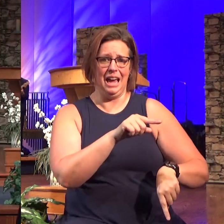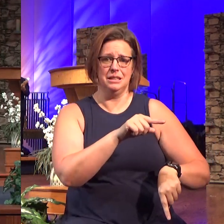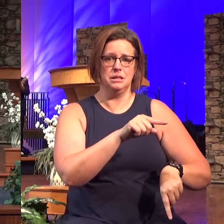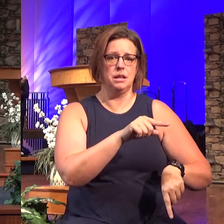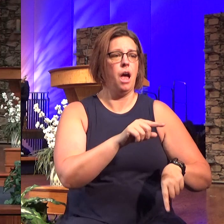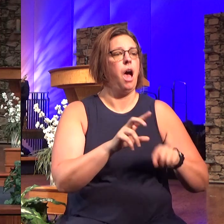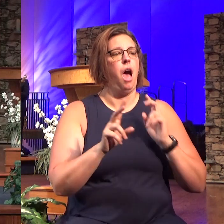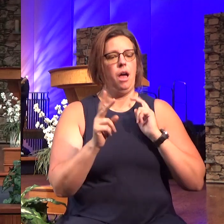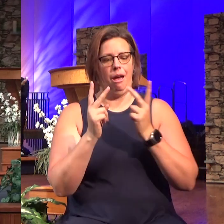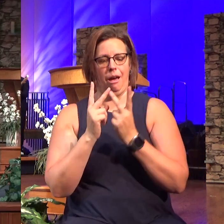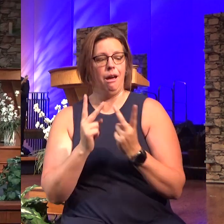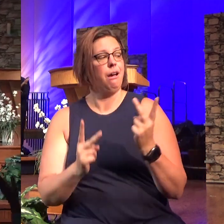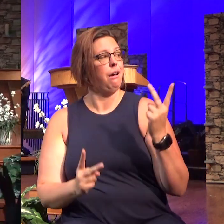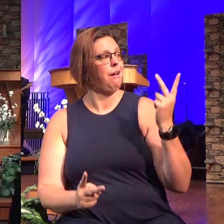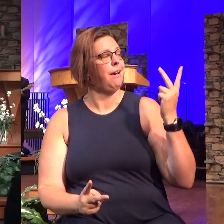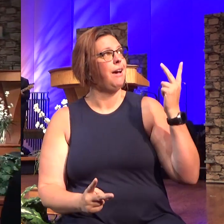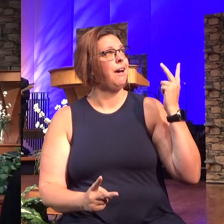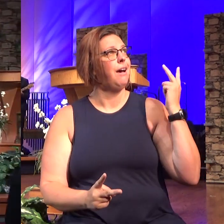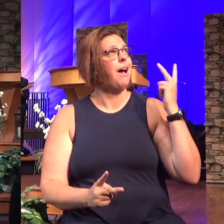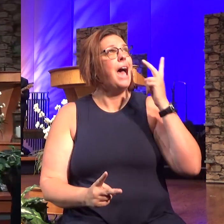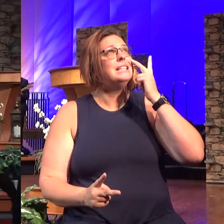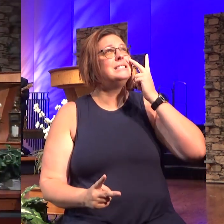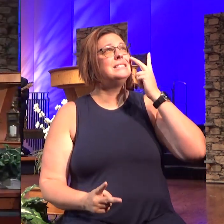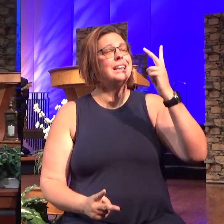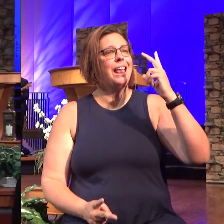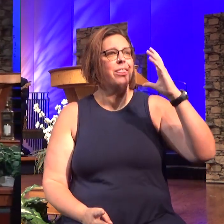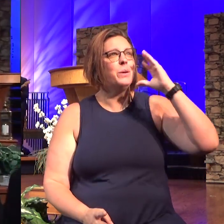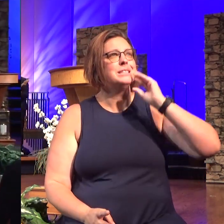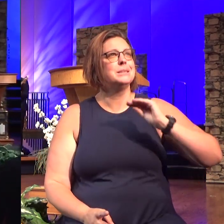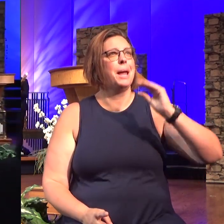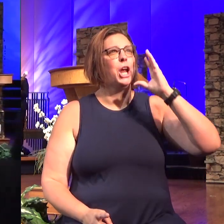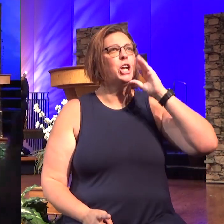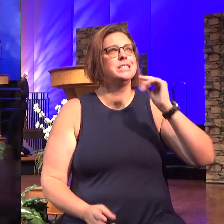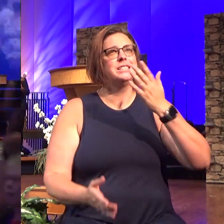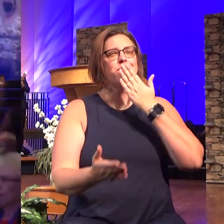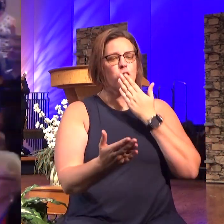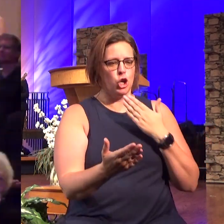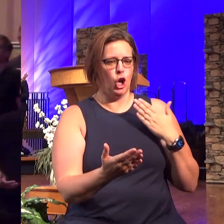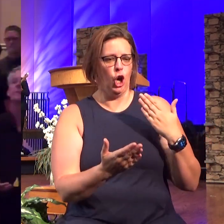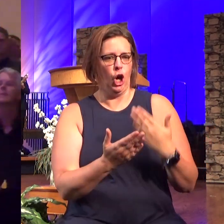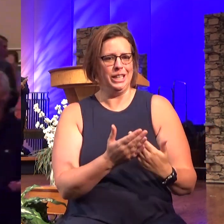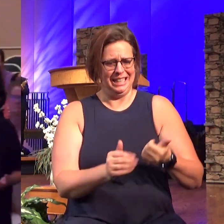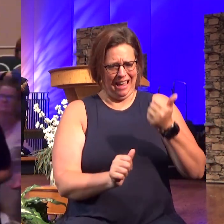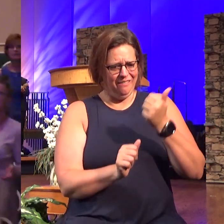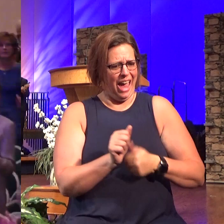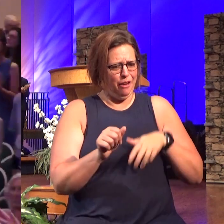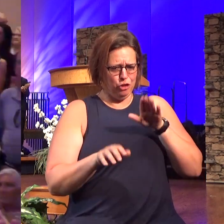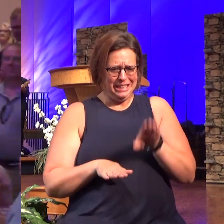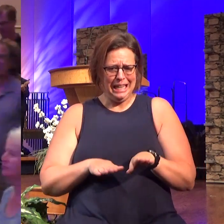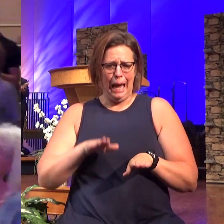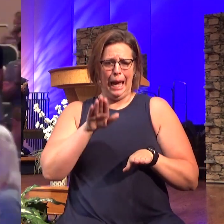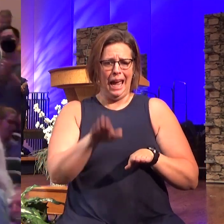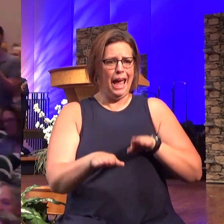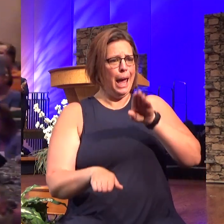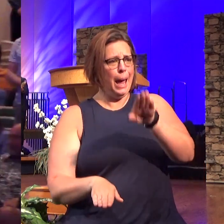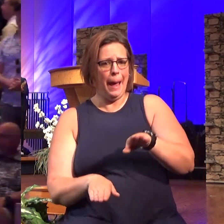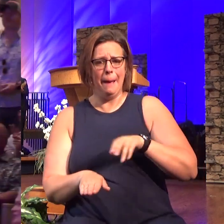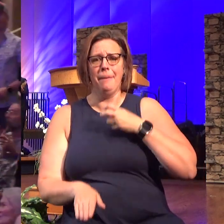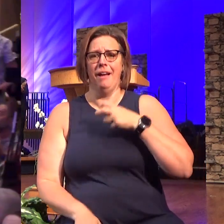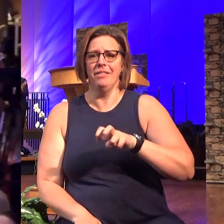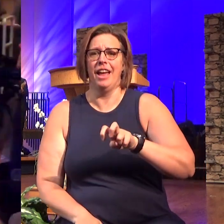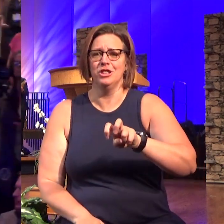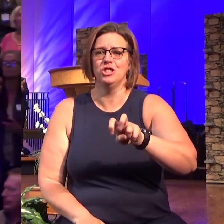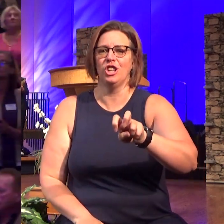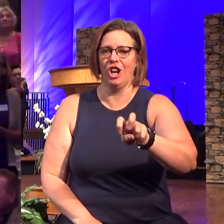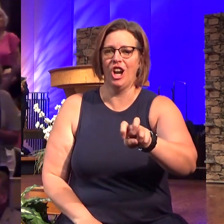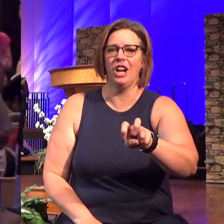I look back over my shoulder and I can see the goodness in every step that I have